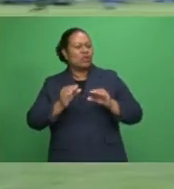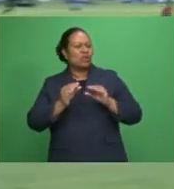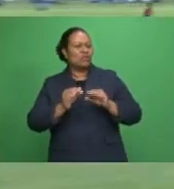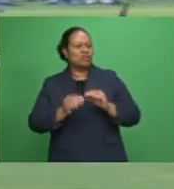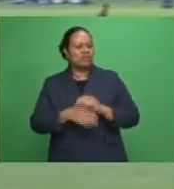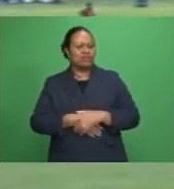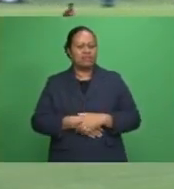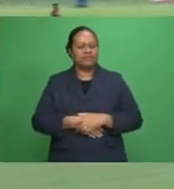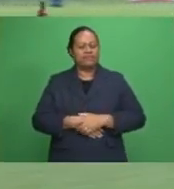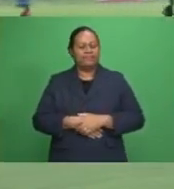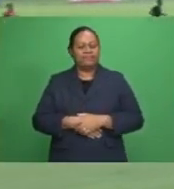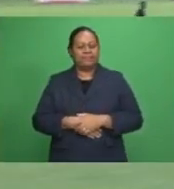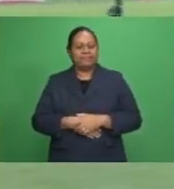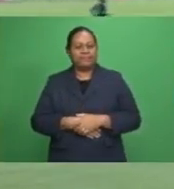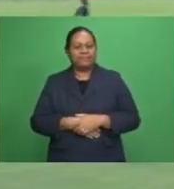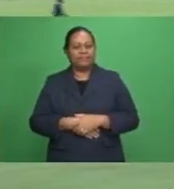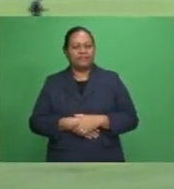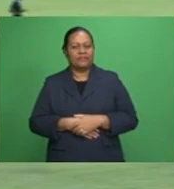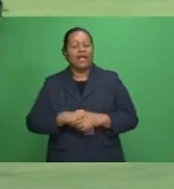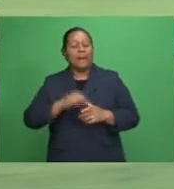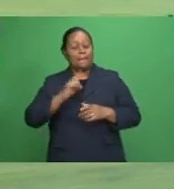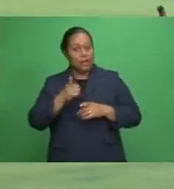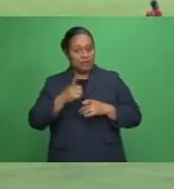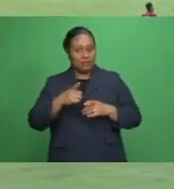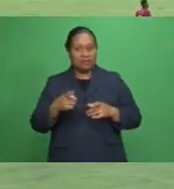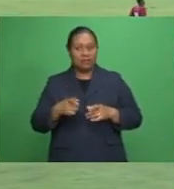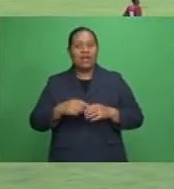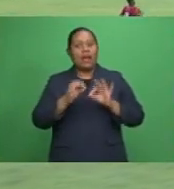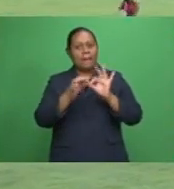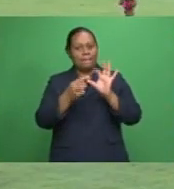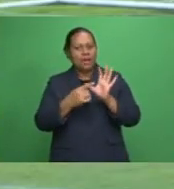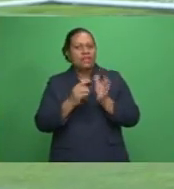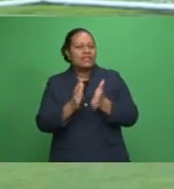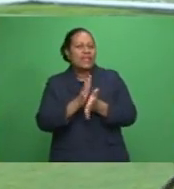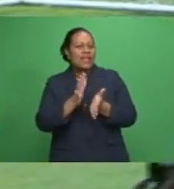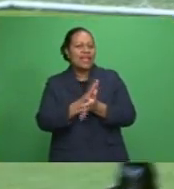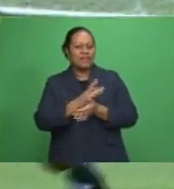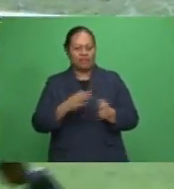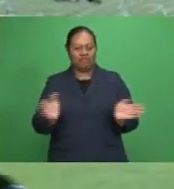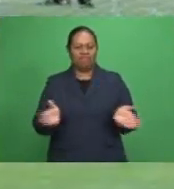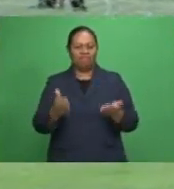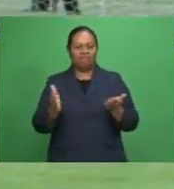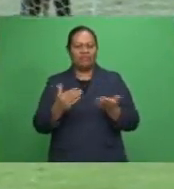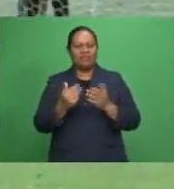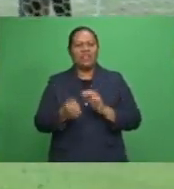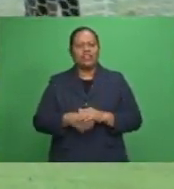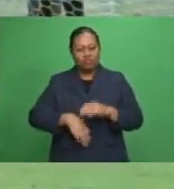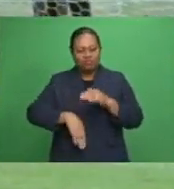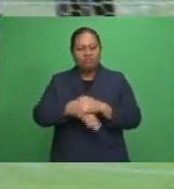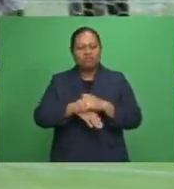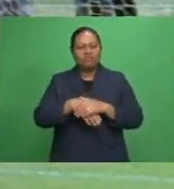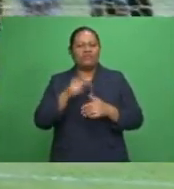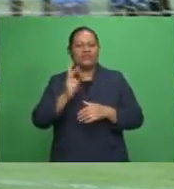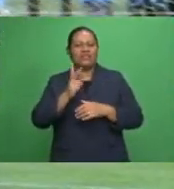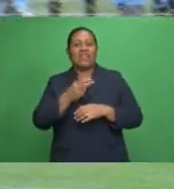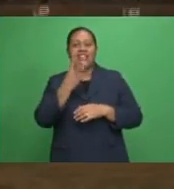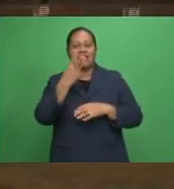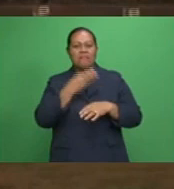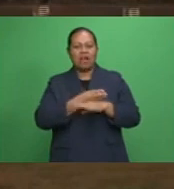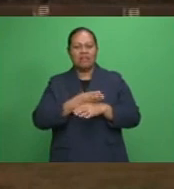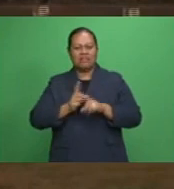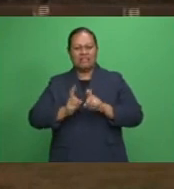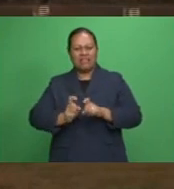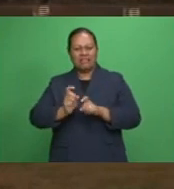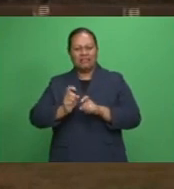control. But overall, Mba is just happy to be playing competitive football again after 3 months. When